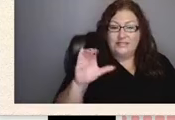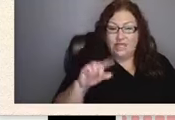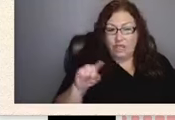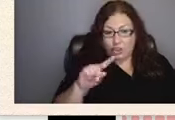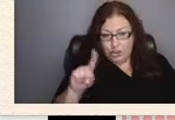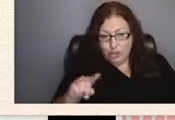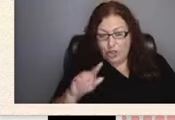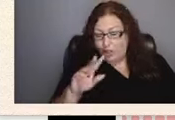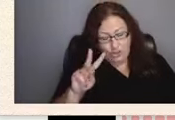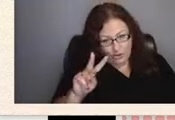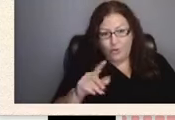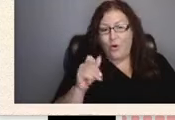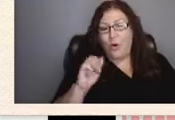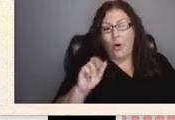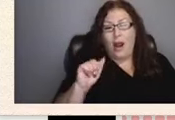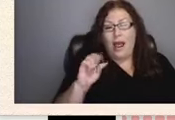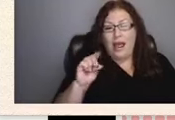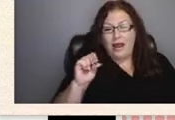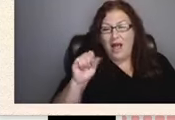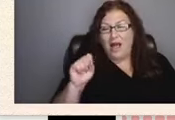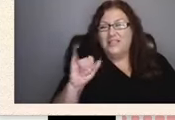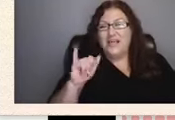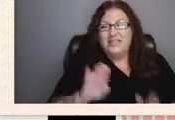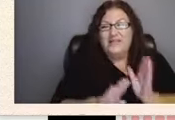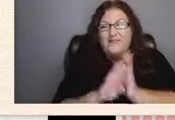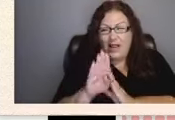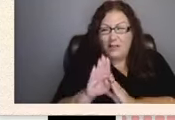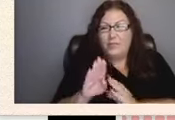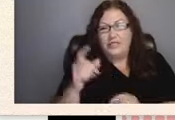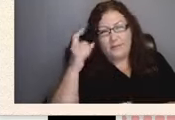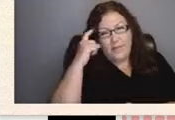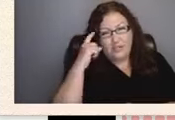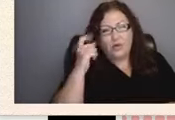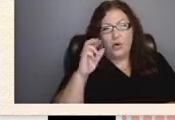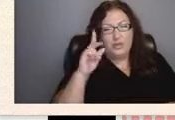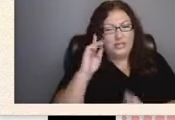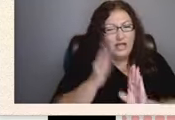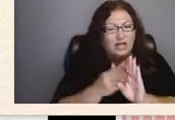of developmental or psychoeducational evaluations.